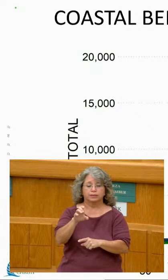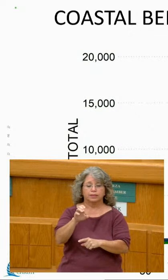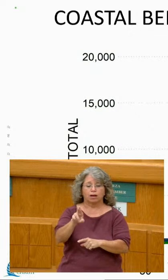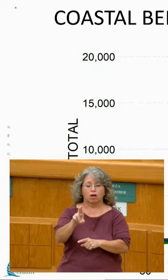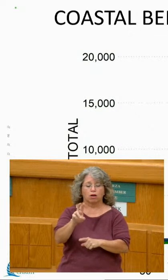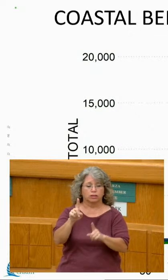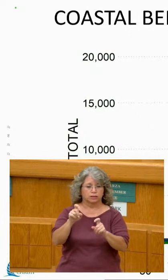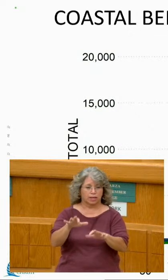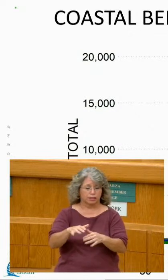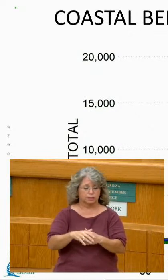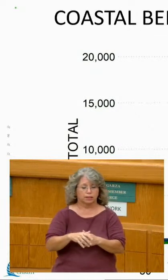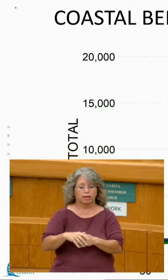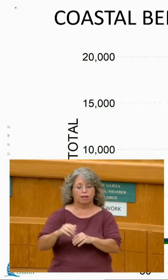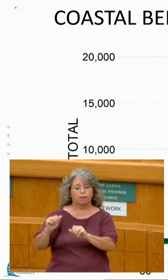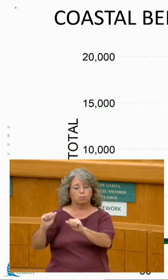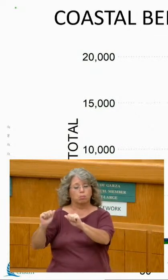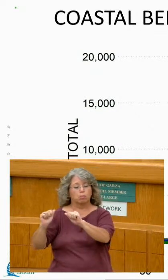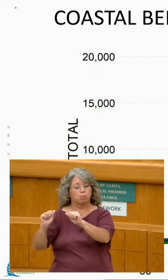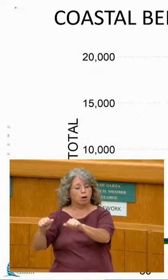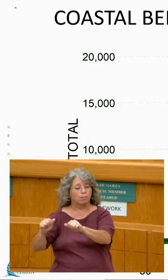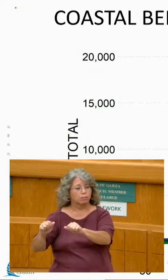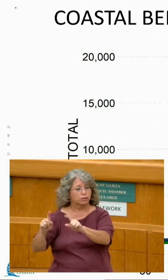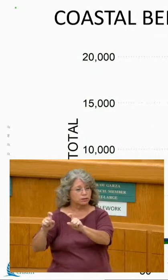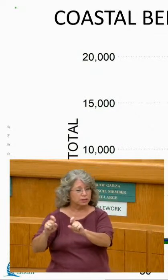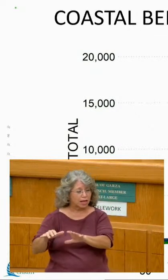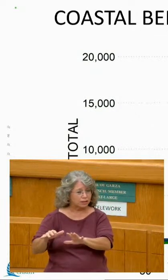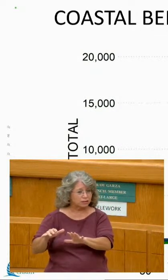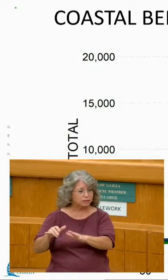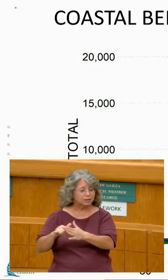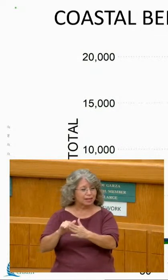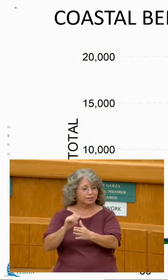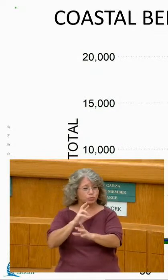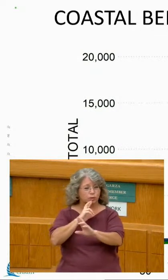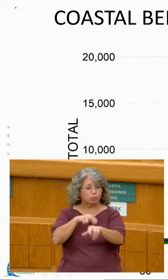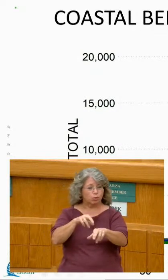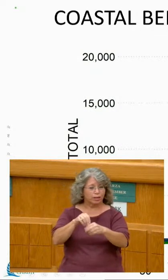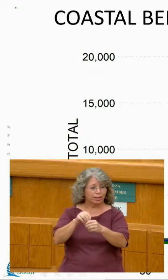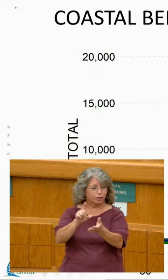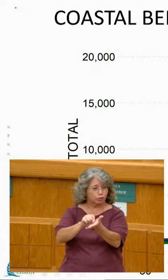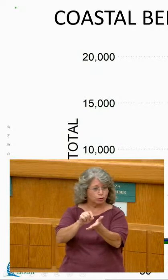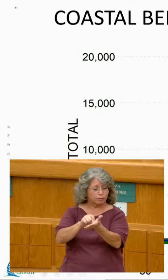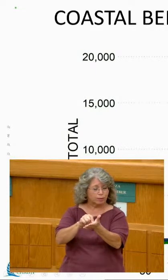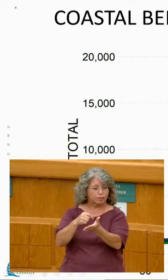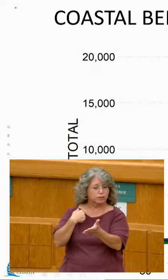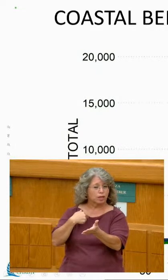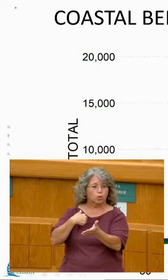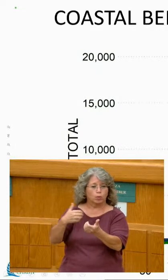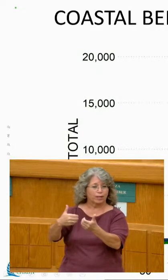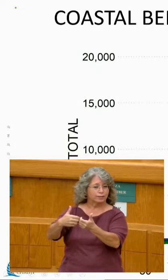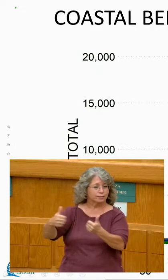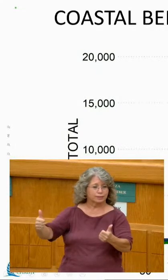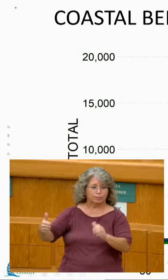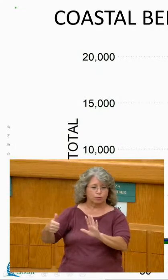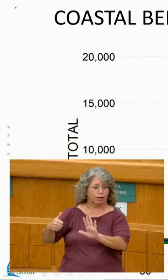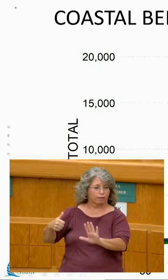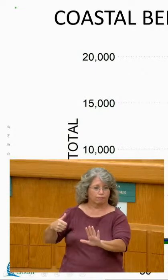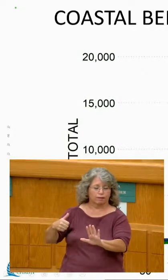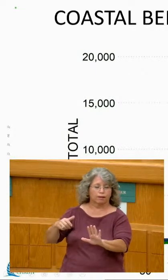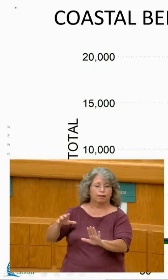like are reported in the newspapers. We've pulled those out because the state of